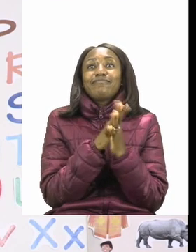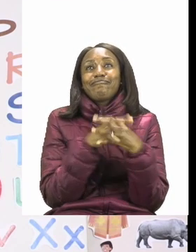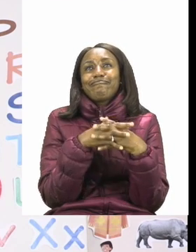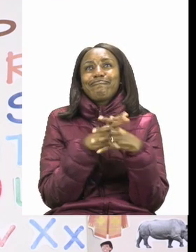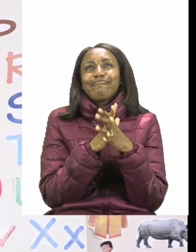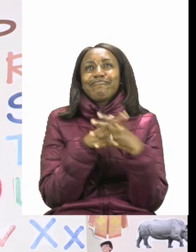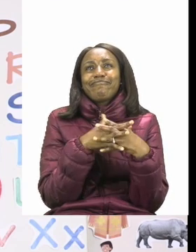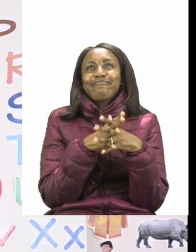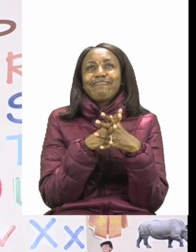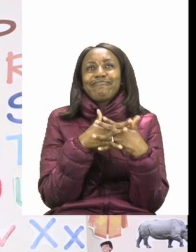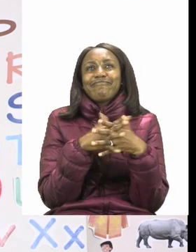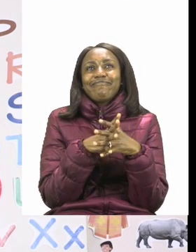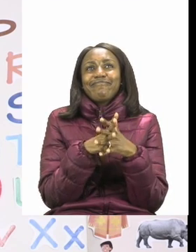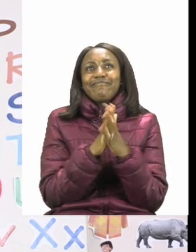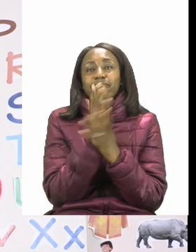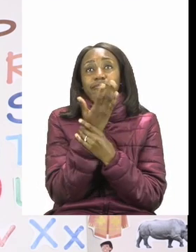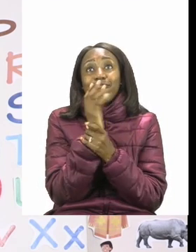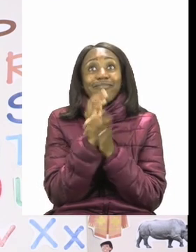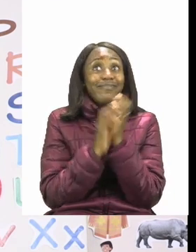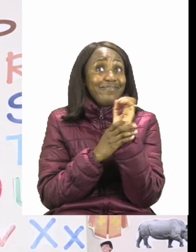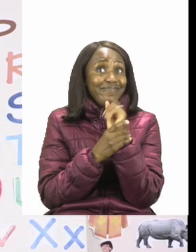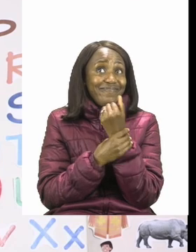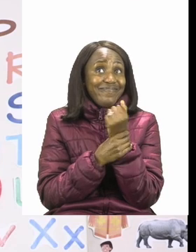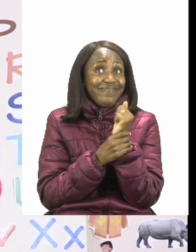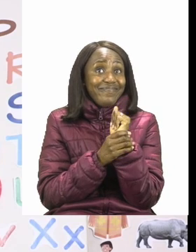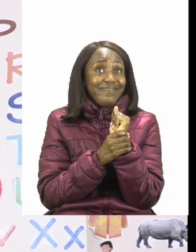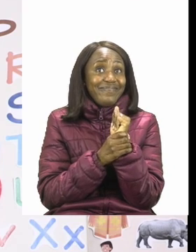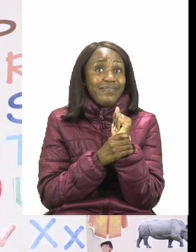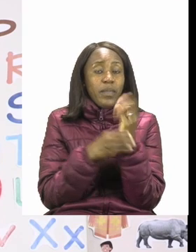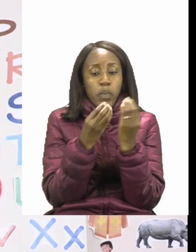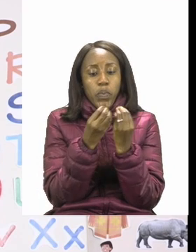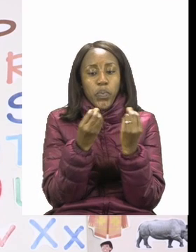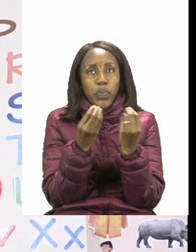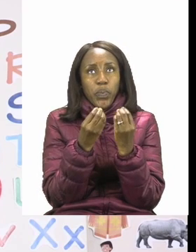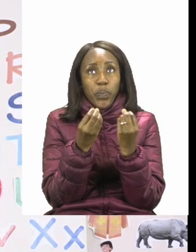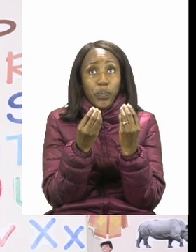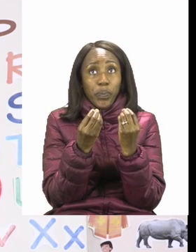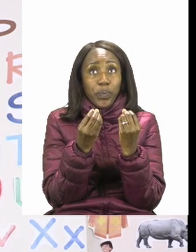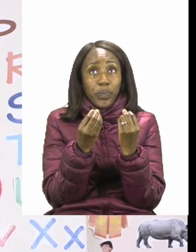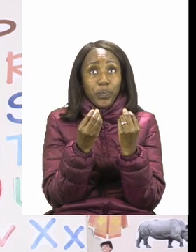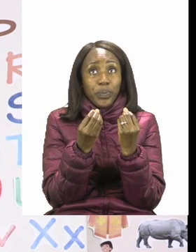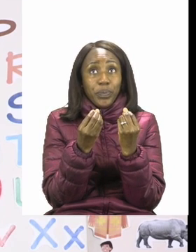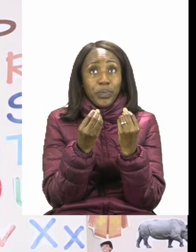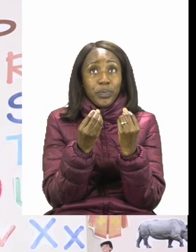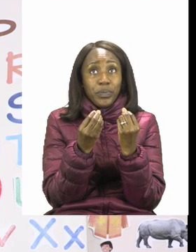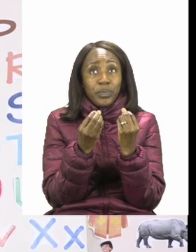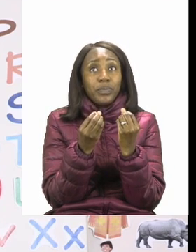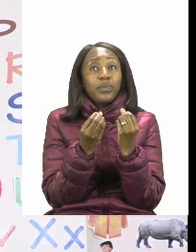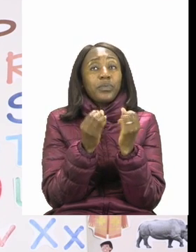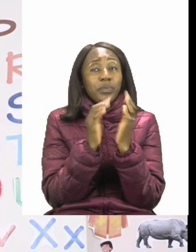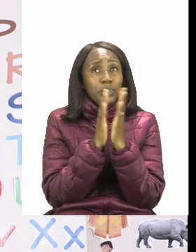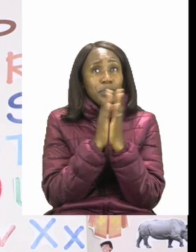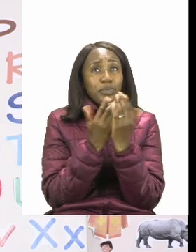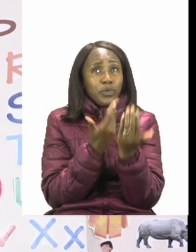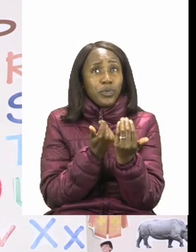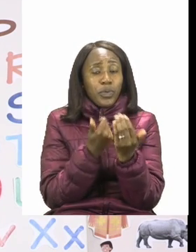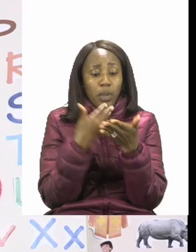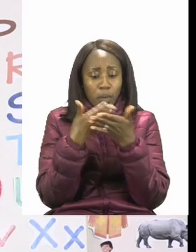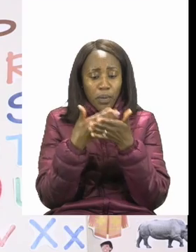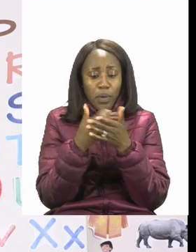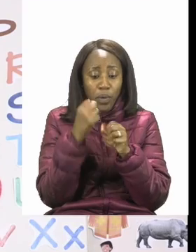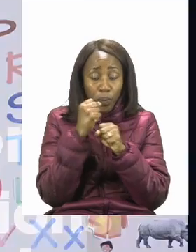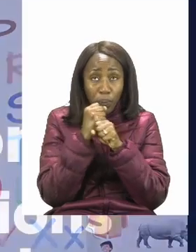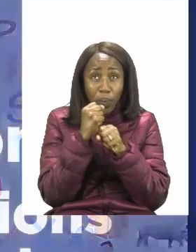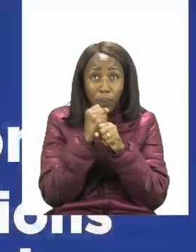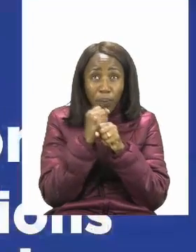our fingers, on our wrists and our fingertips too. Make sure your hands are dry